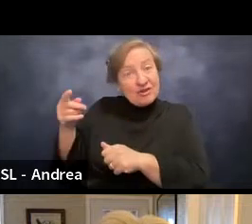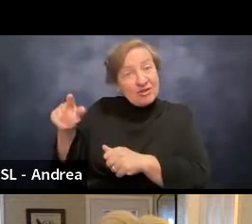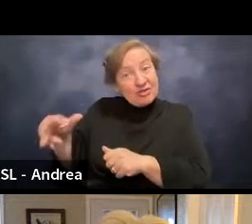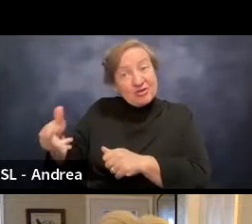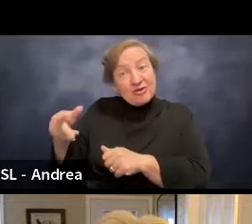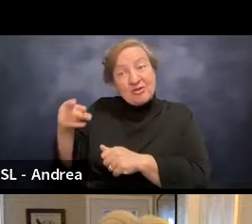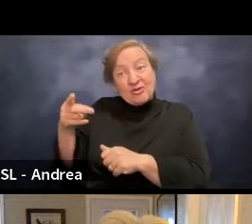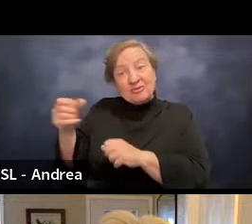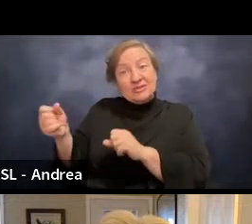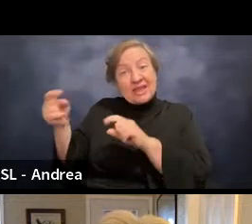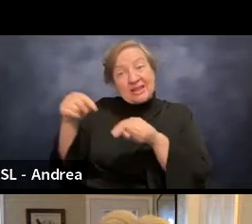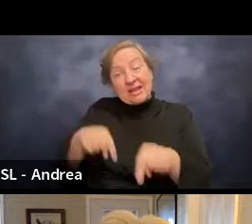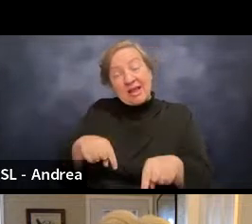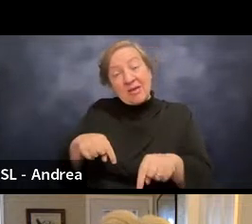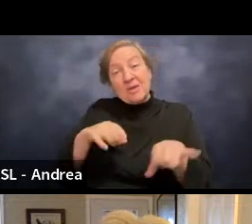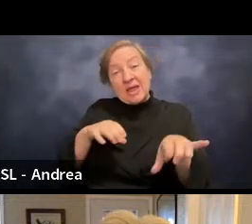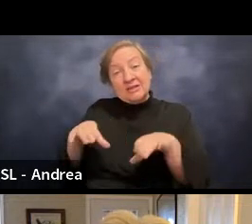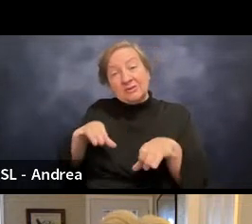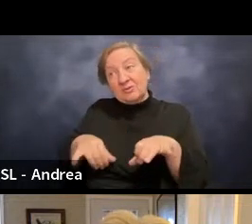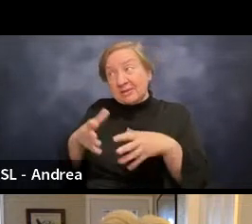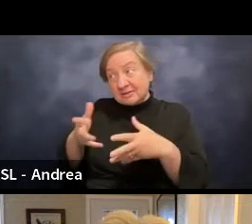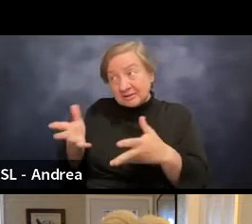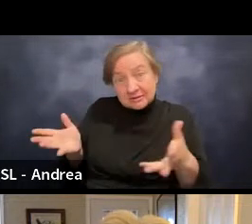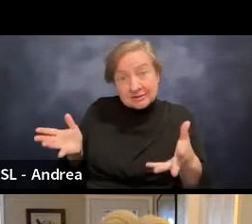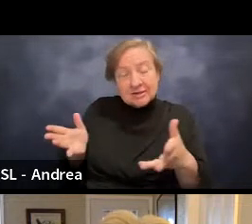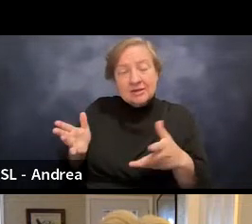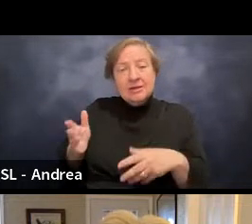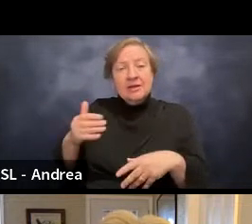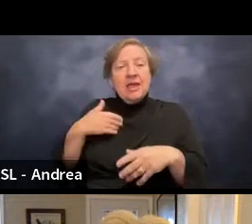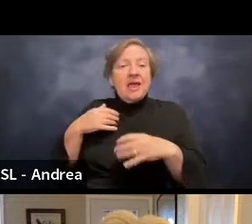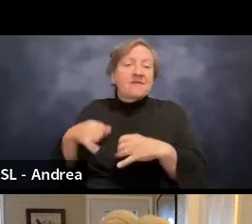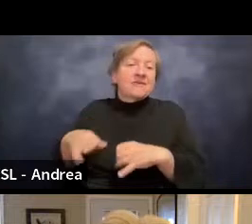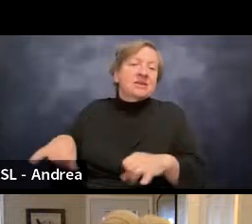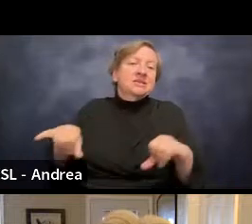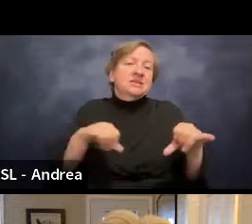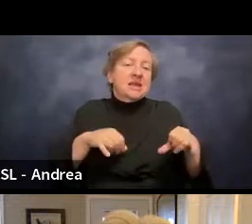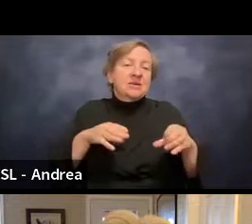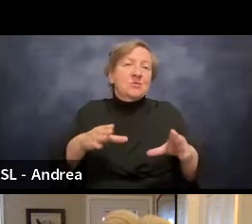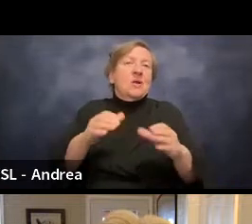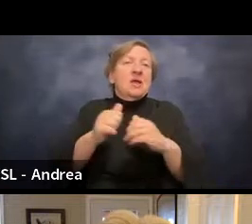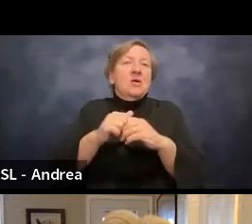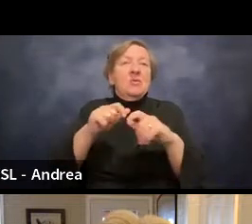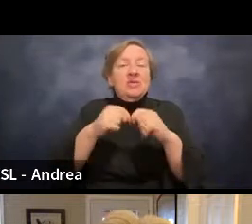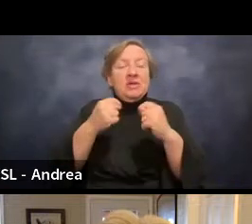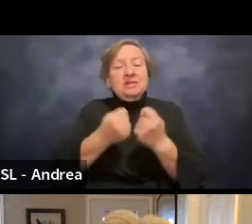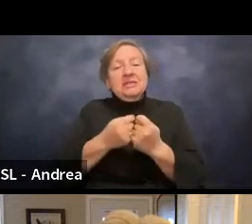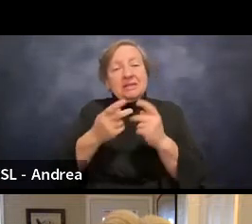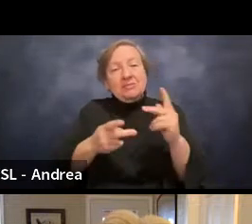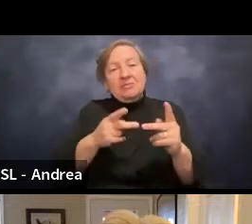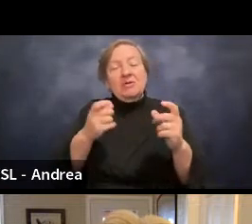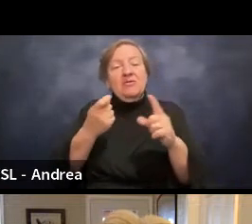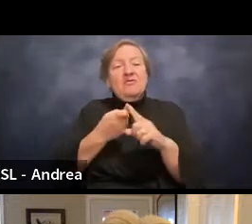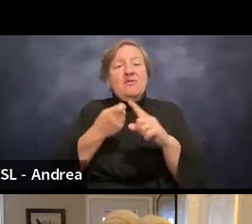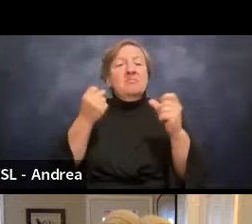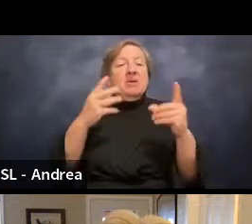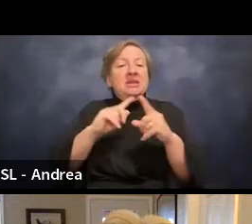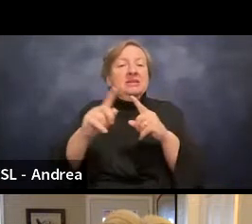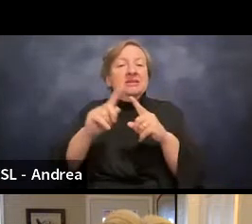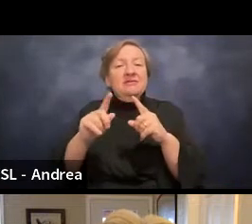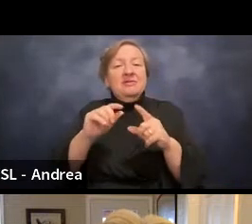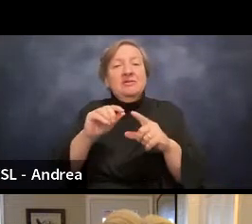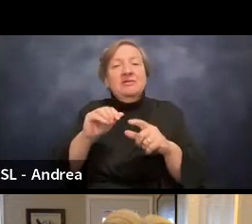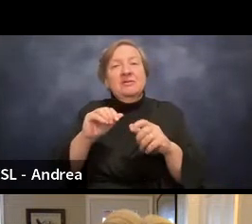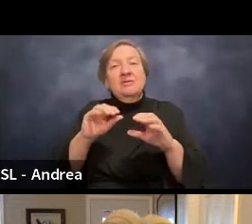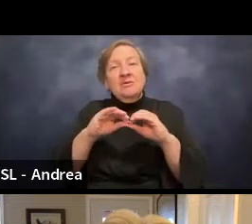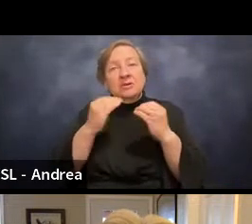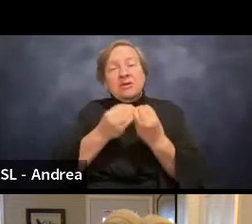can come to and do this. And so that there's a standard way with a team of people from multiple jurisdictions who